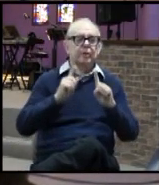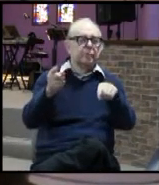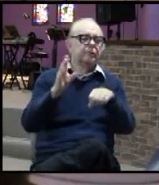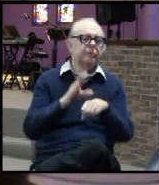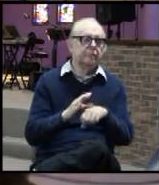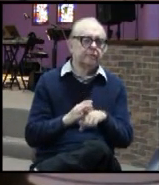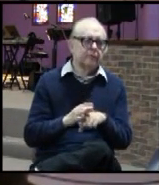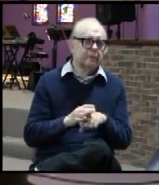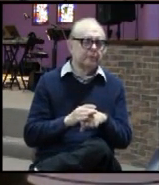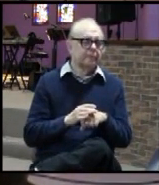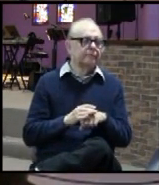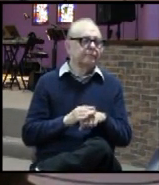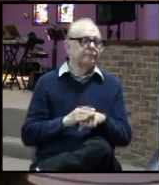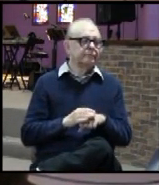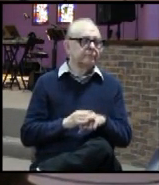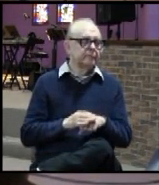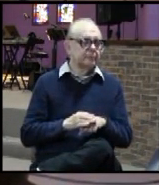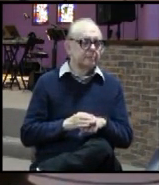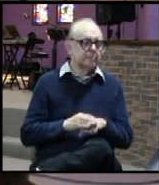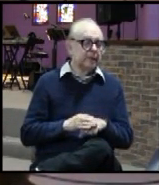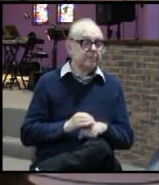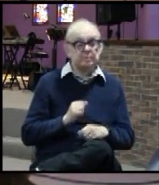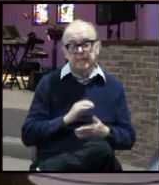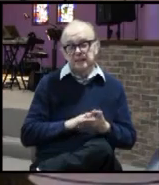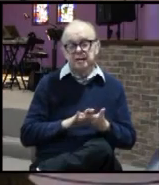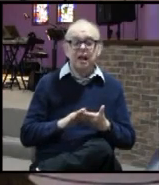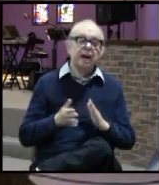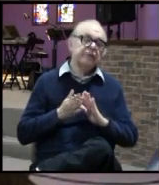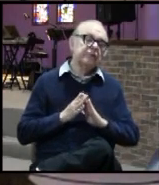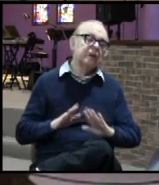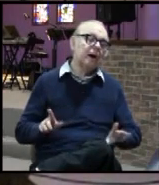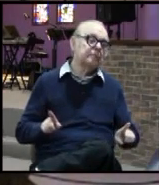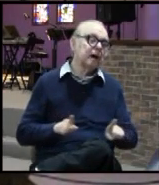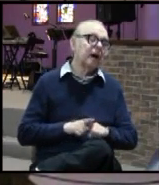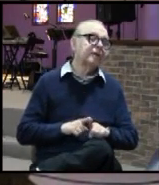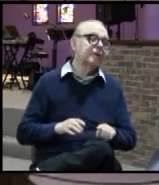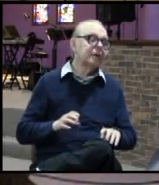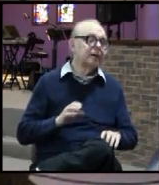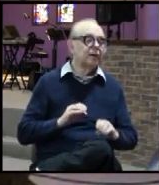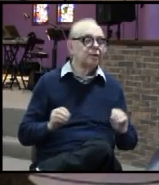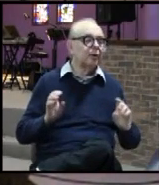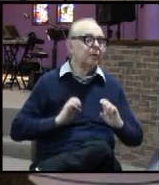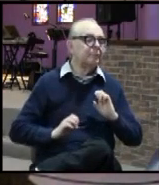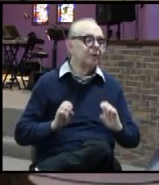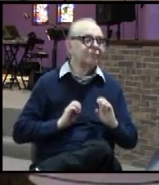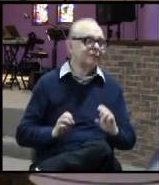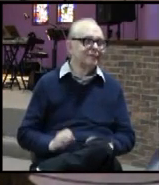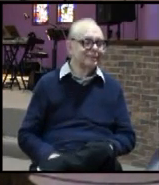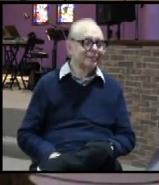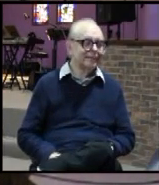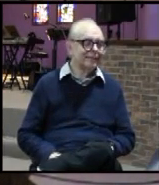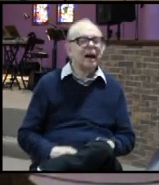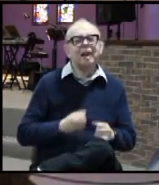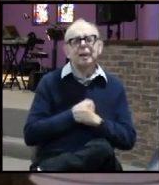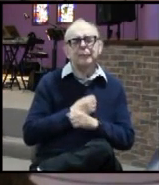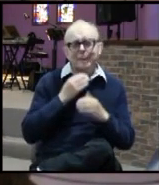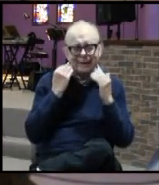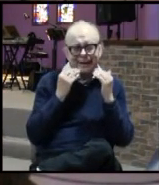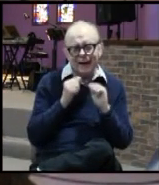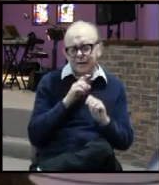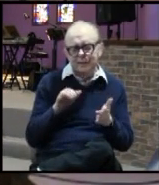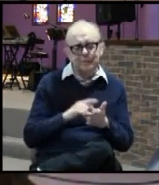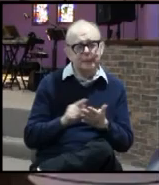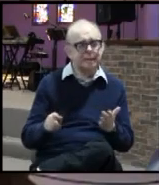church, it's nice seeing you today. How you doing? You got a nice dress on, lovely smile. How are you this